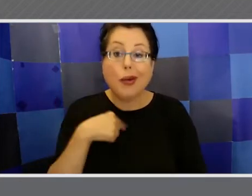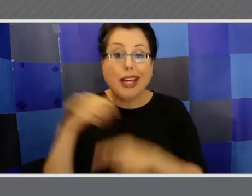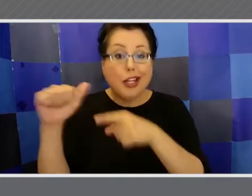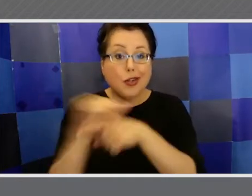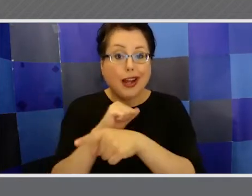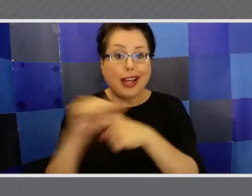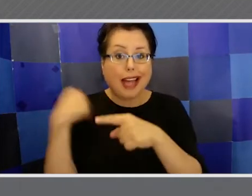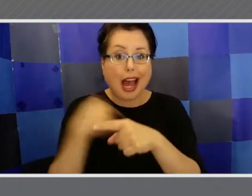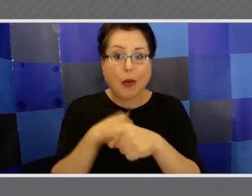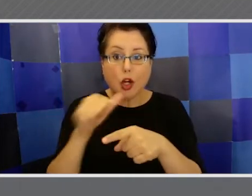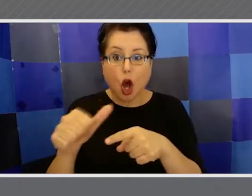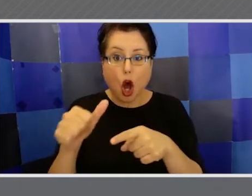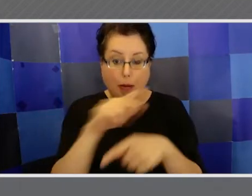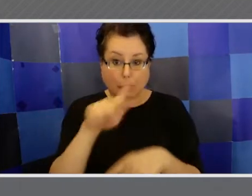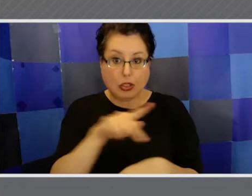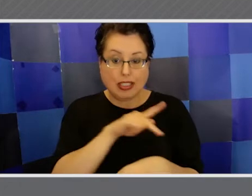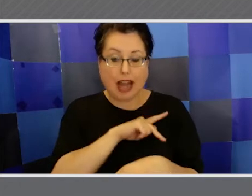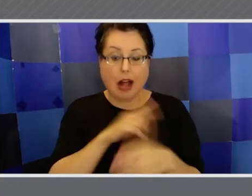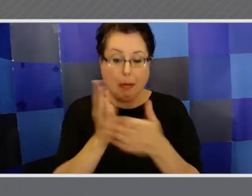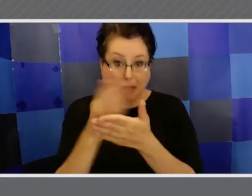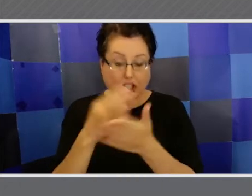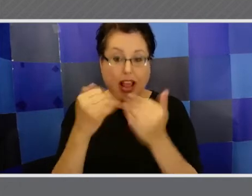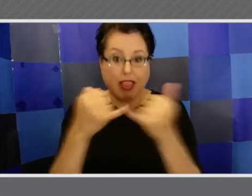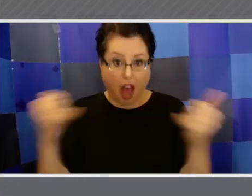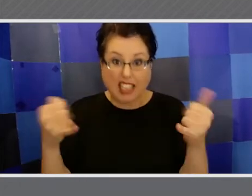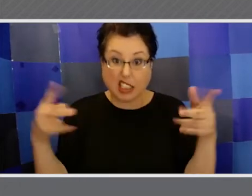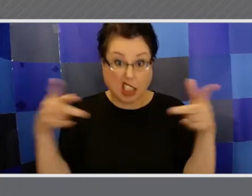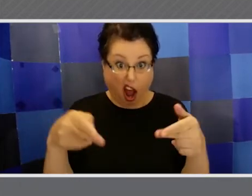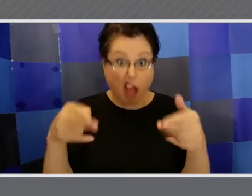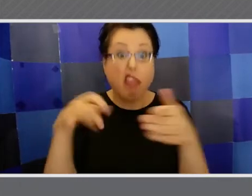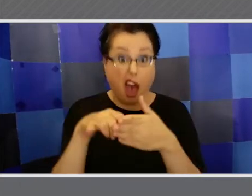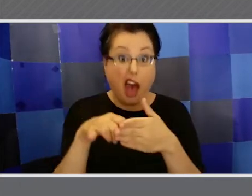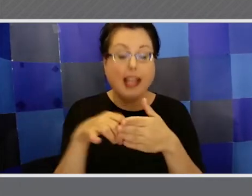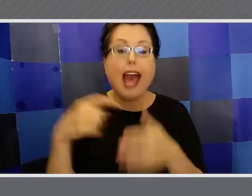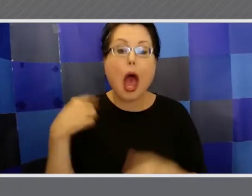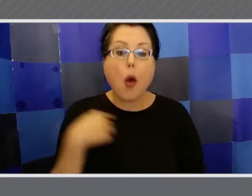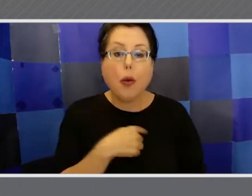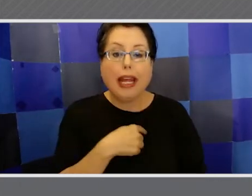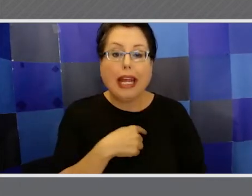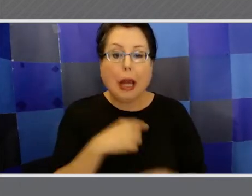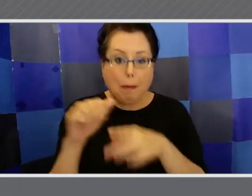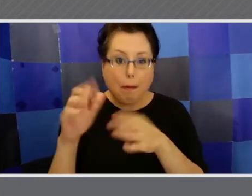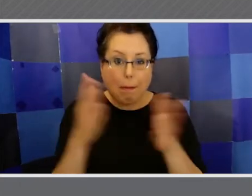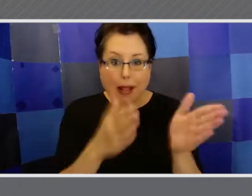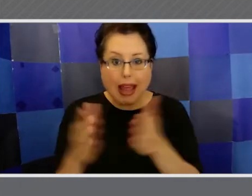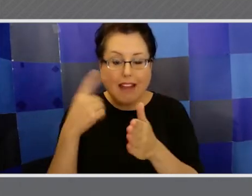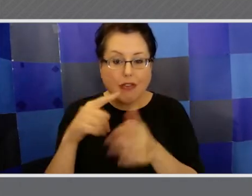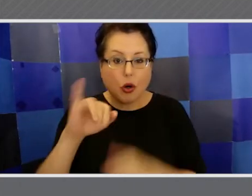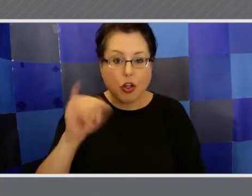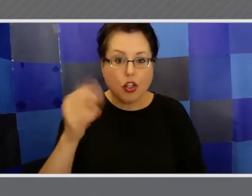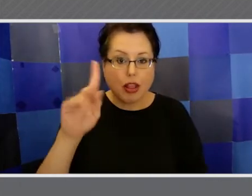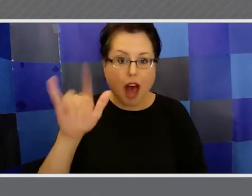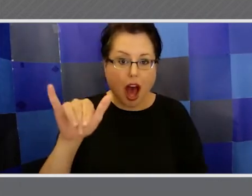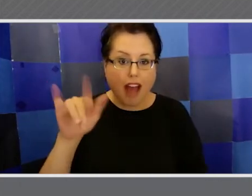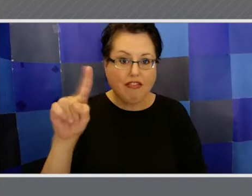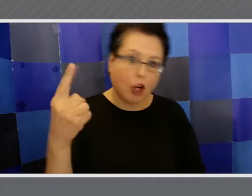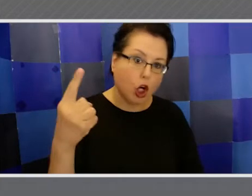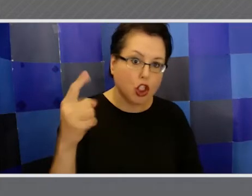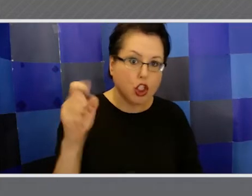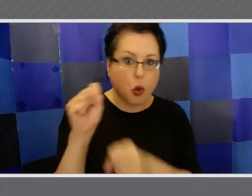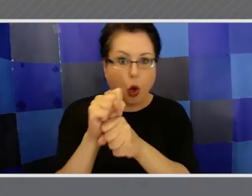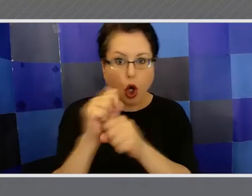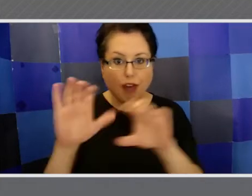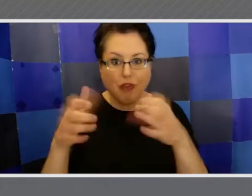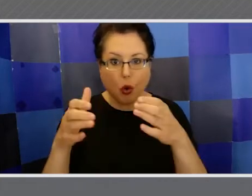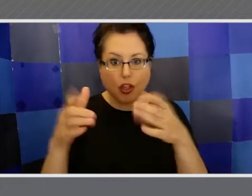lines across all departments wherever possible. And we planned for a July 1st workforce reduction. We would have need